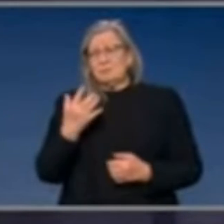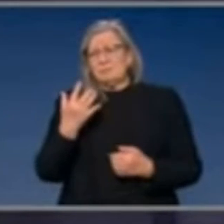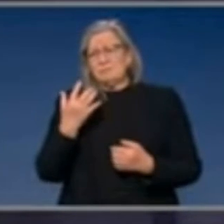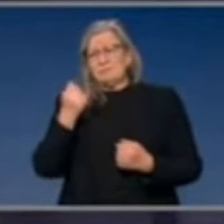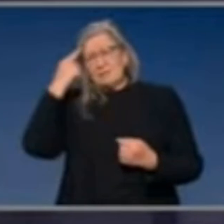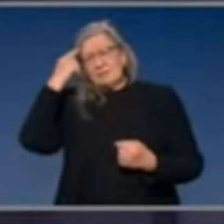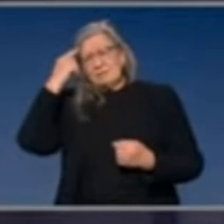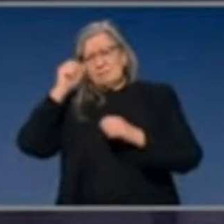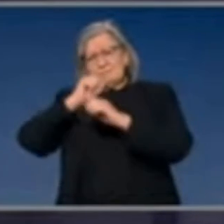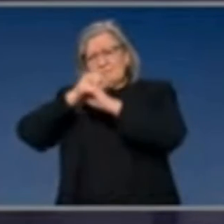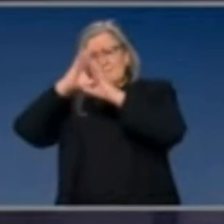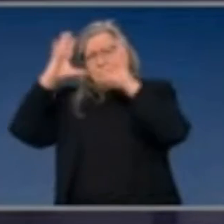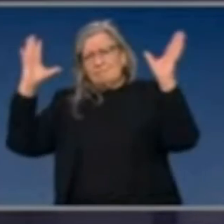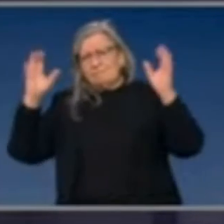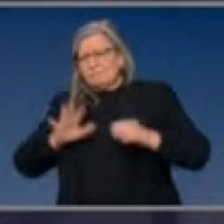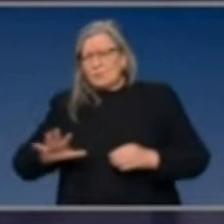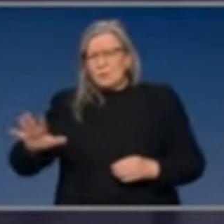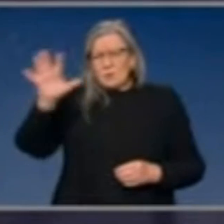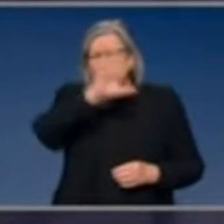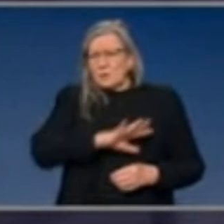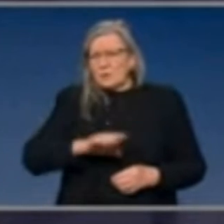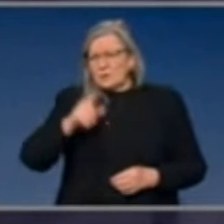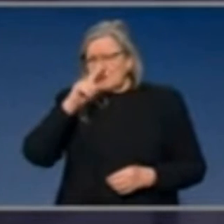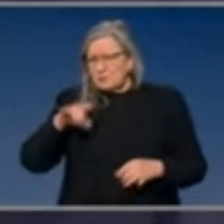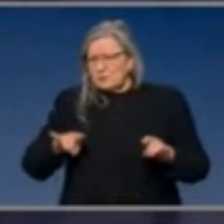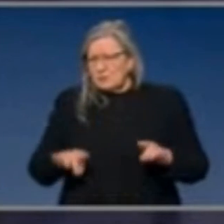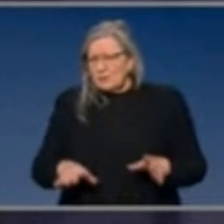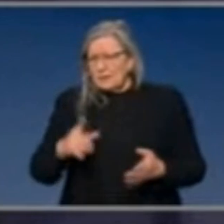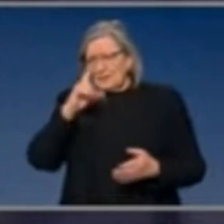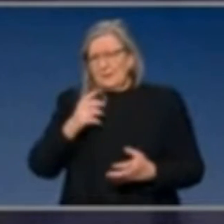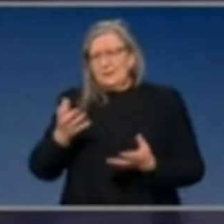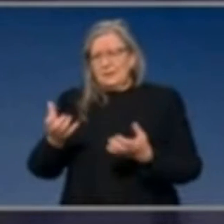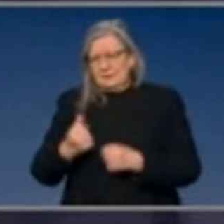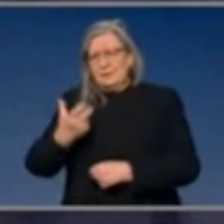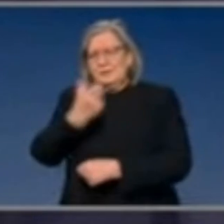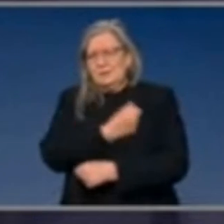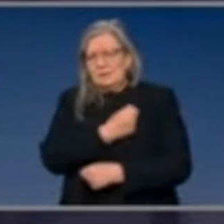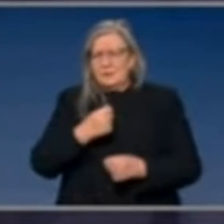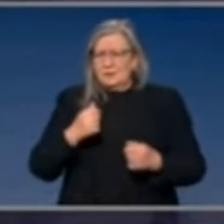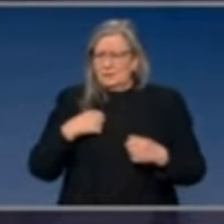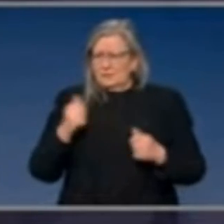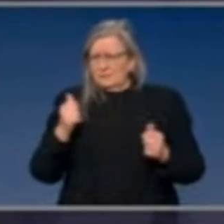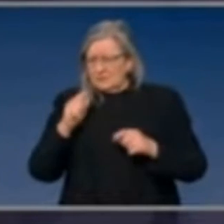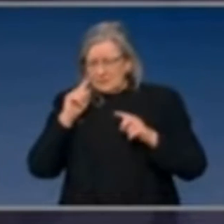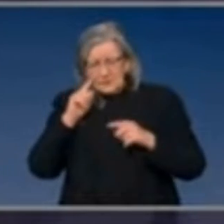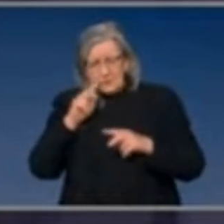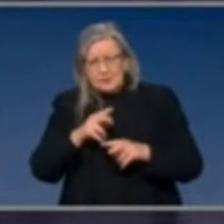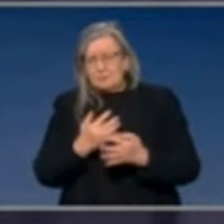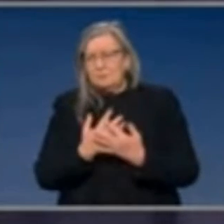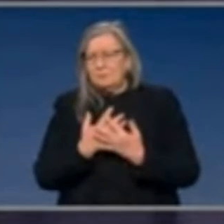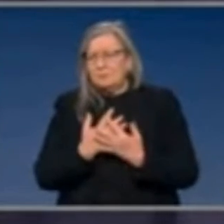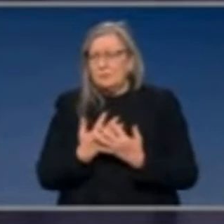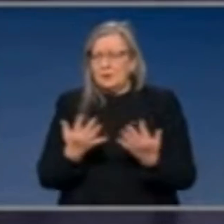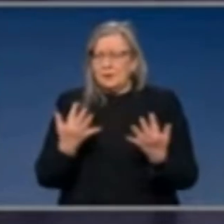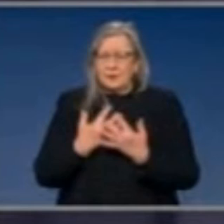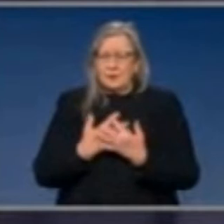whole-of-population access to vaccines. We've already seen extraordinary levels of vaccination amongst our